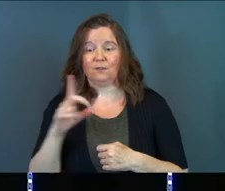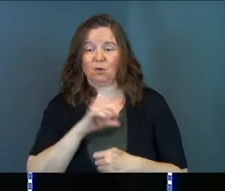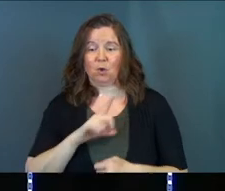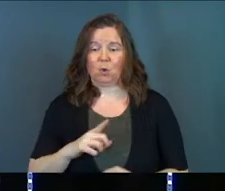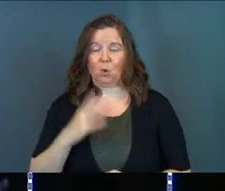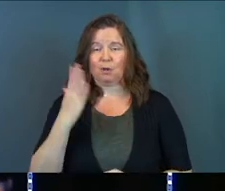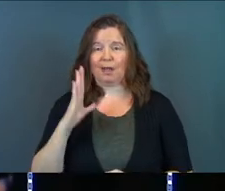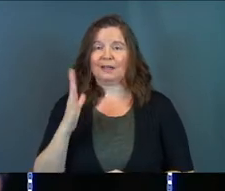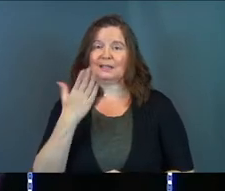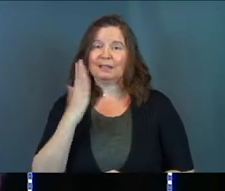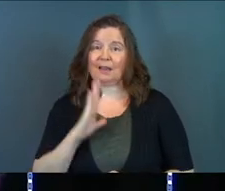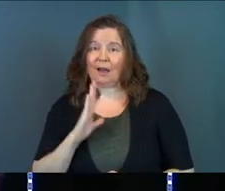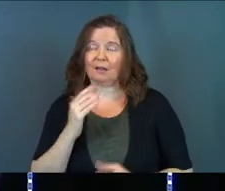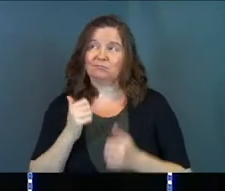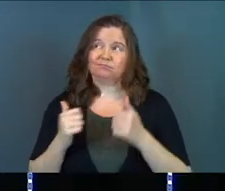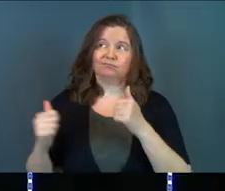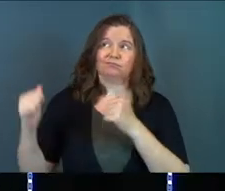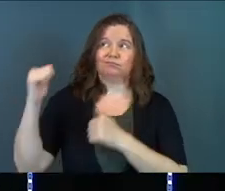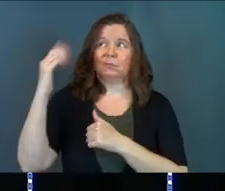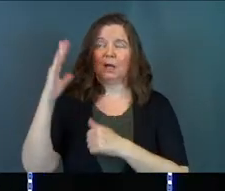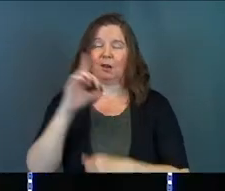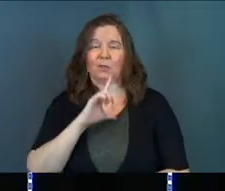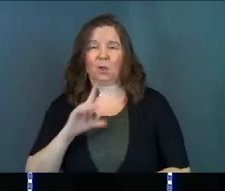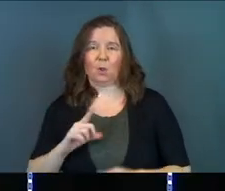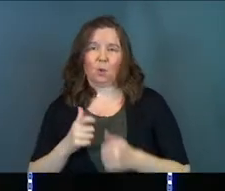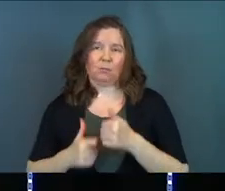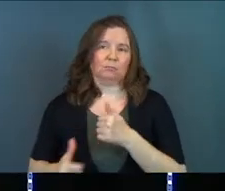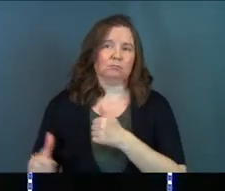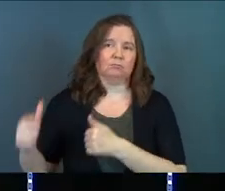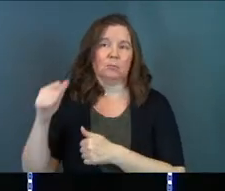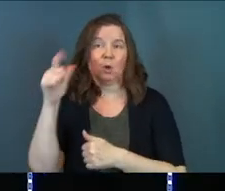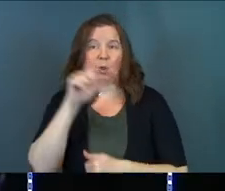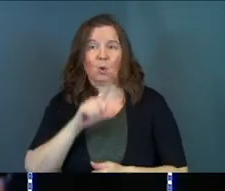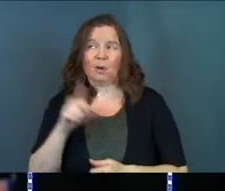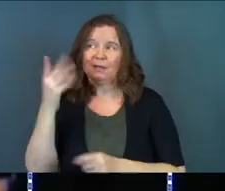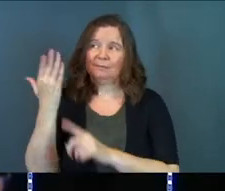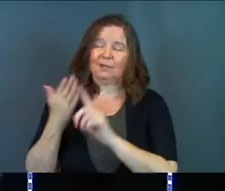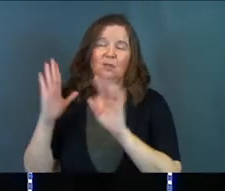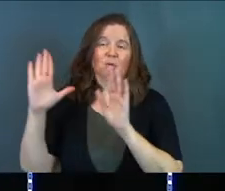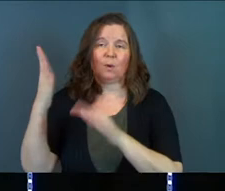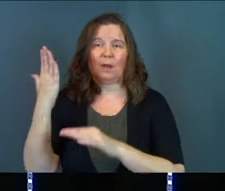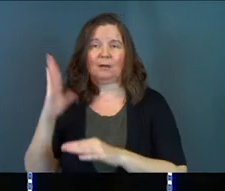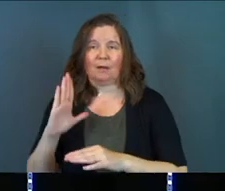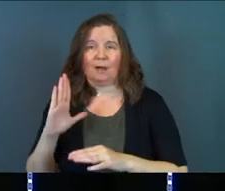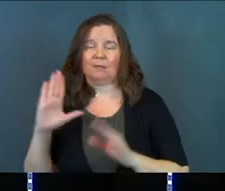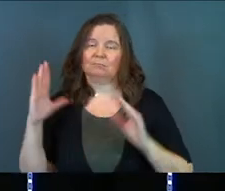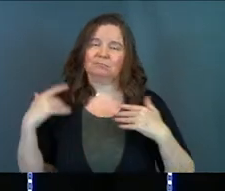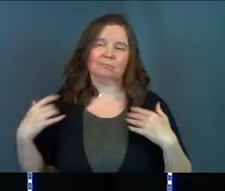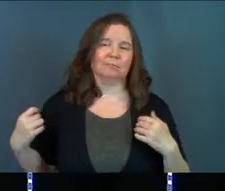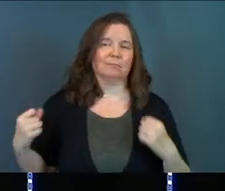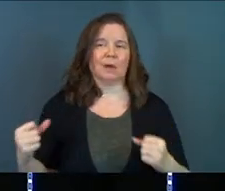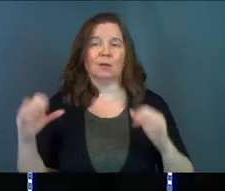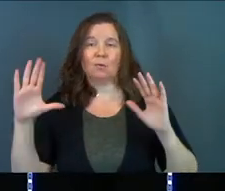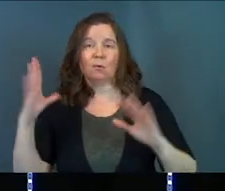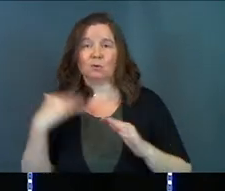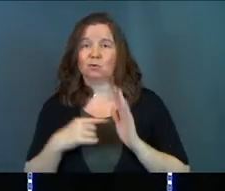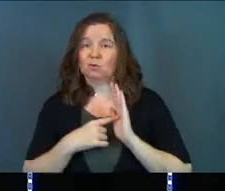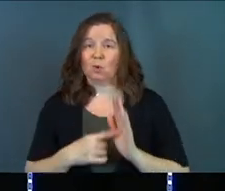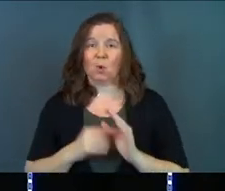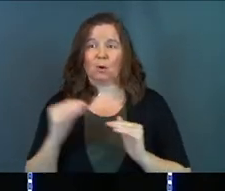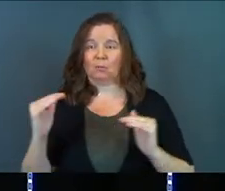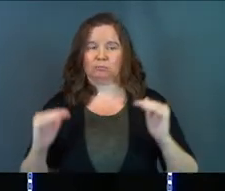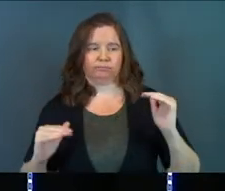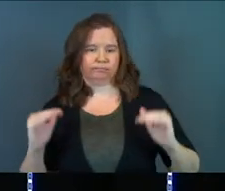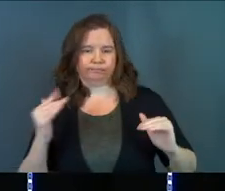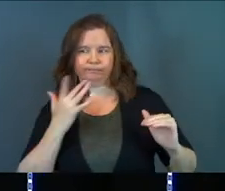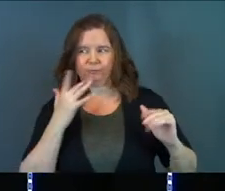your God is the God of gods and the Lord of lords. He is the great God, the mighty and awesome God who shows no